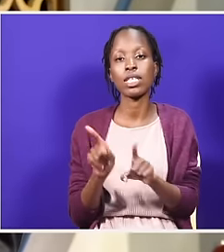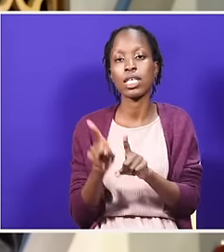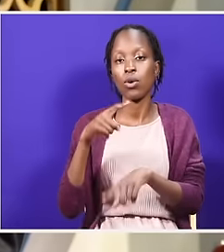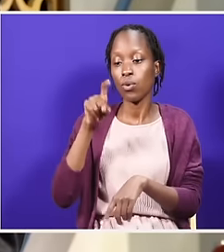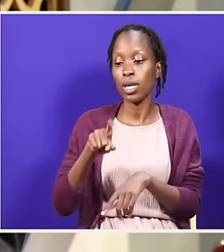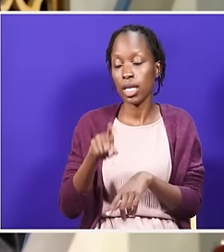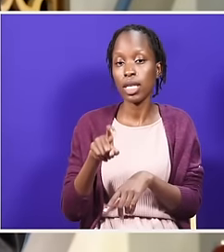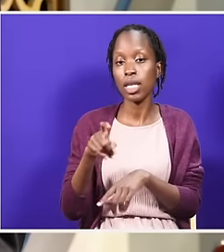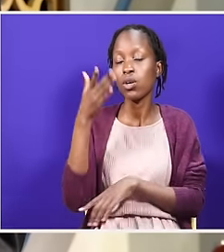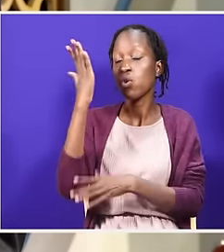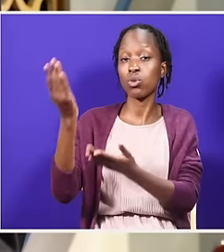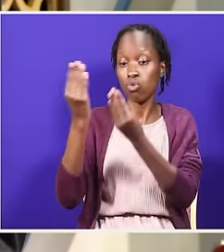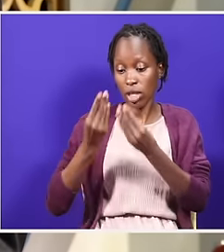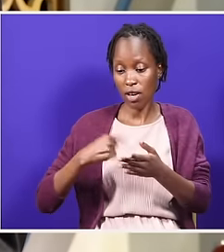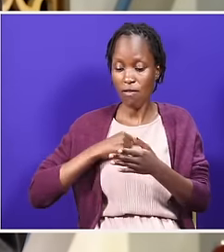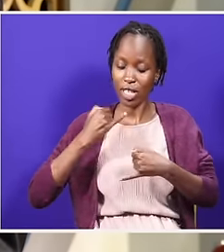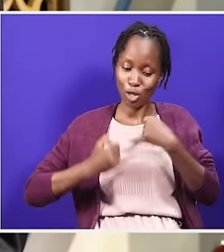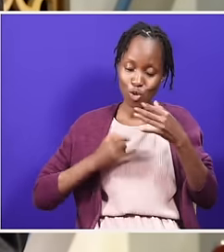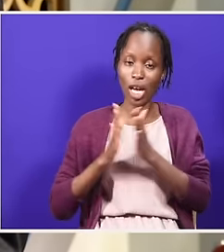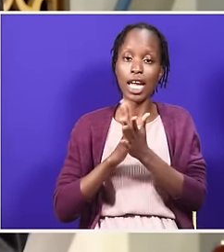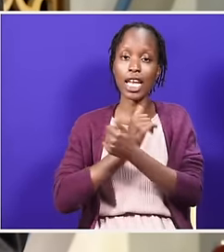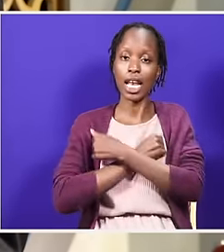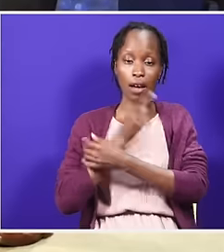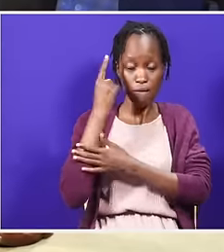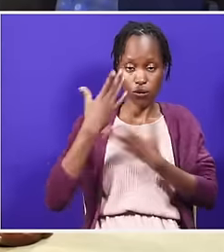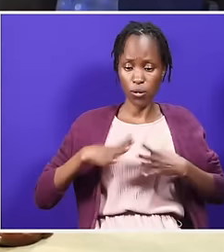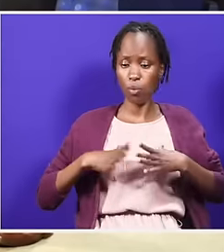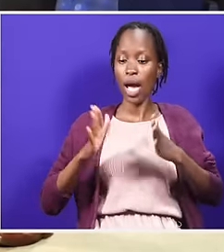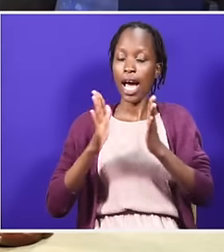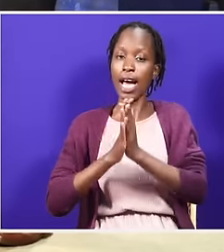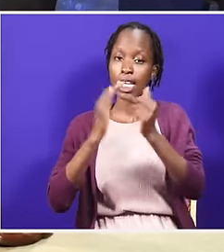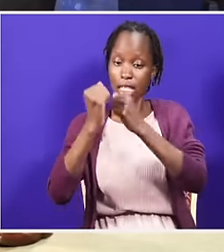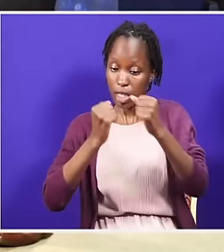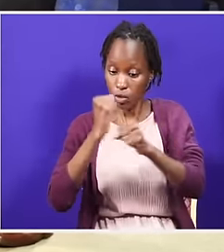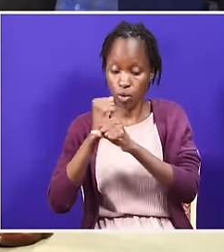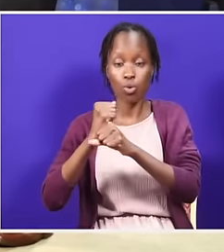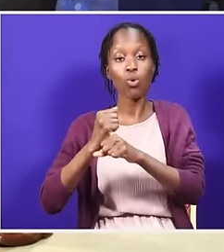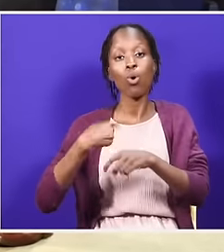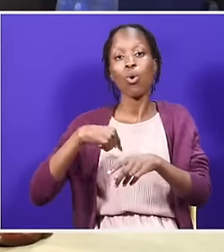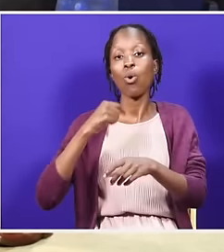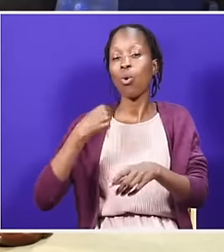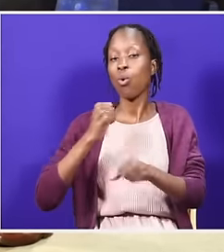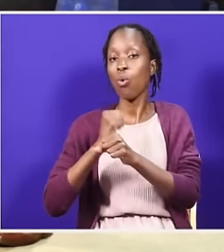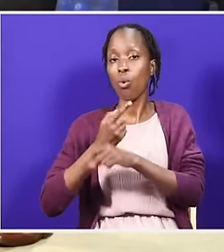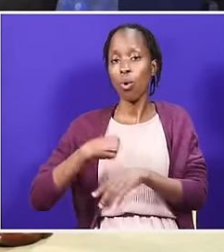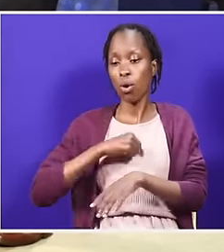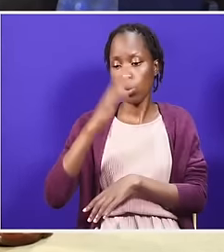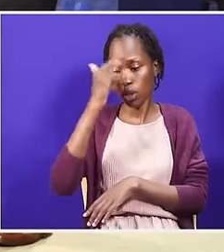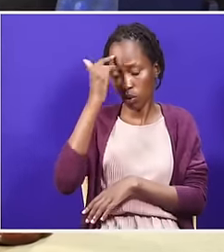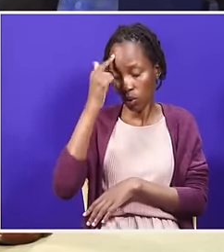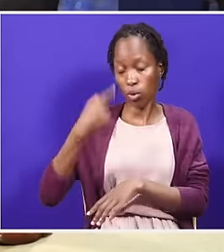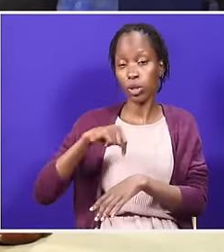a baptism of joy and love and energy. Amen. Energy to do what we do. Because we also work in Hungary,